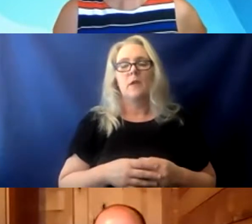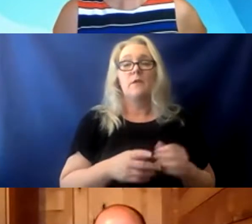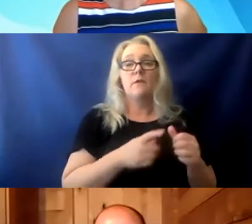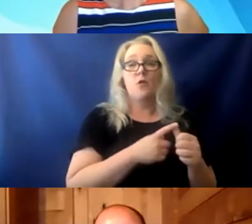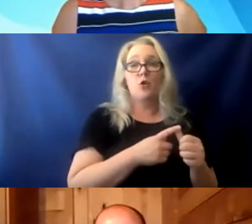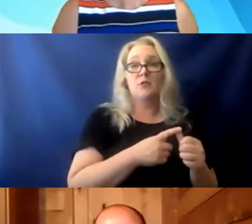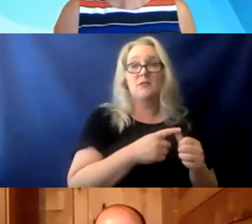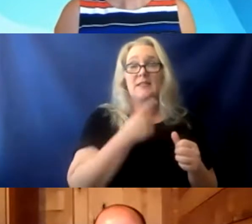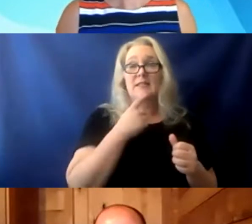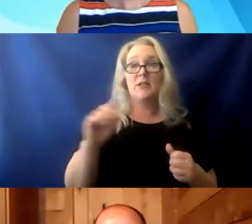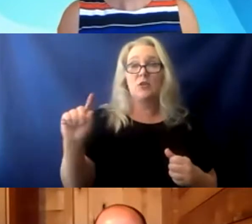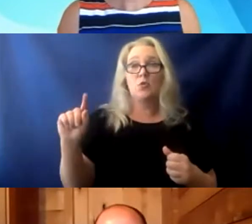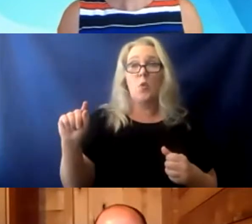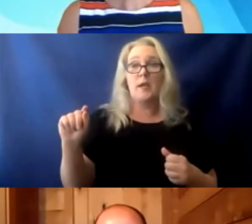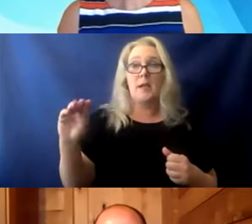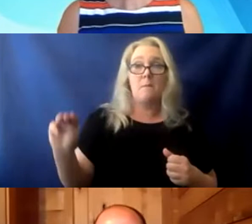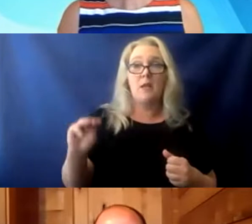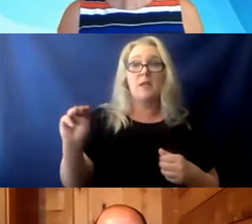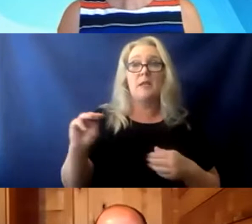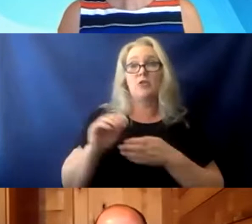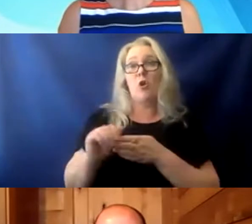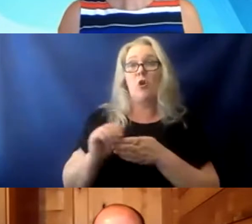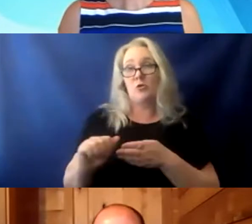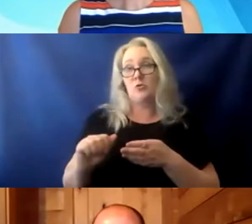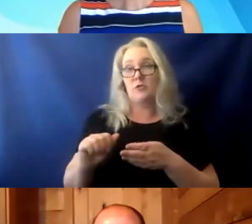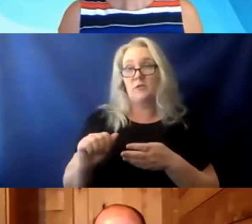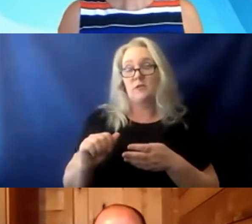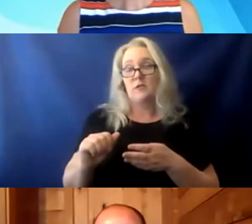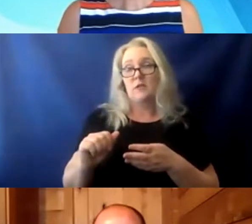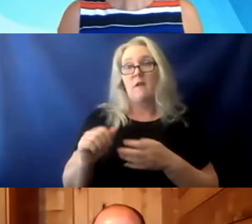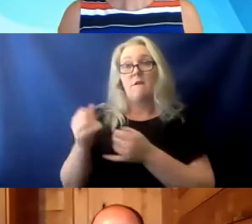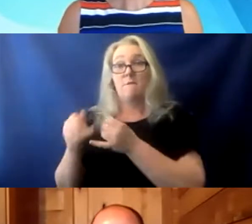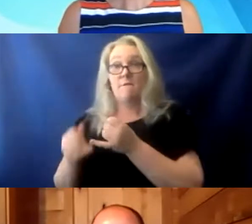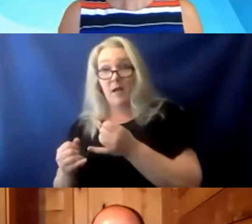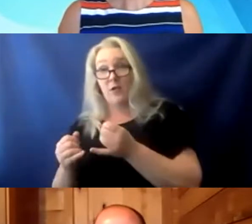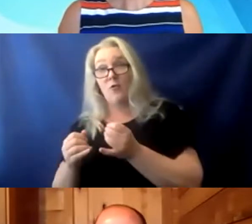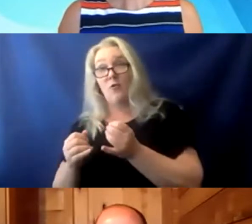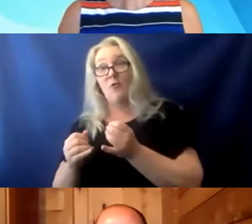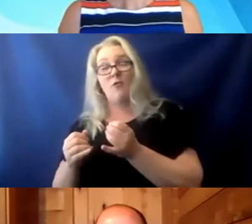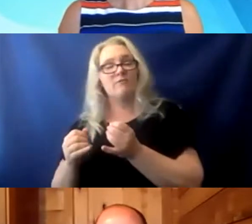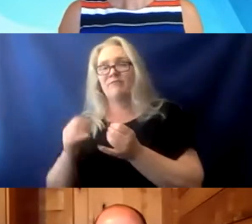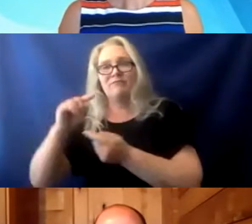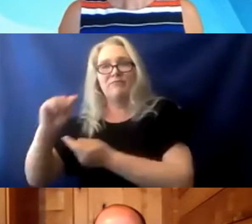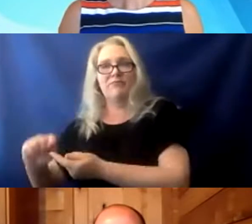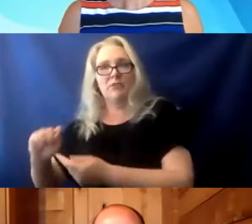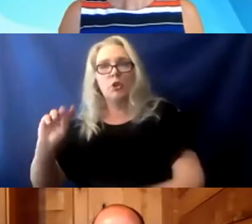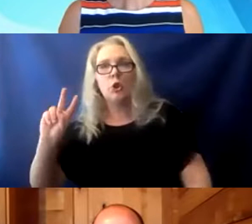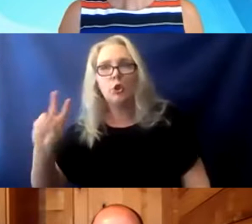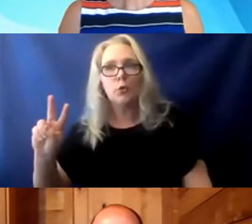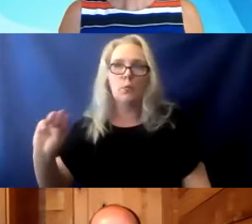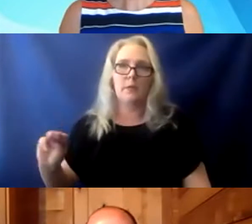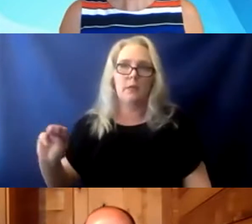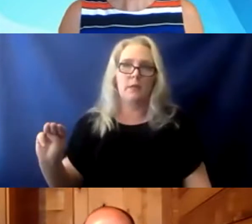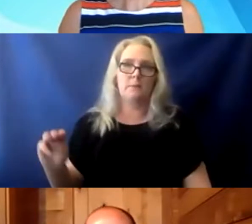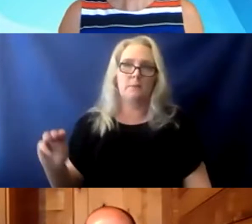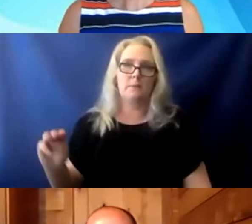million for LTSS data transparency. The final version of the plan called for $2 million. Is that going to not